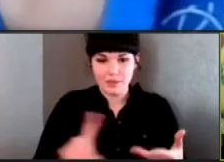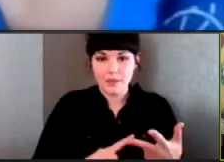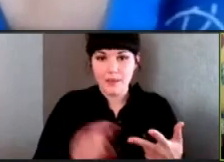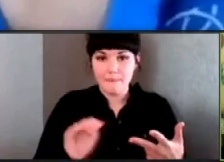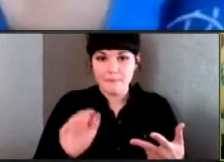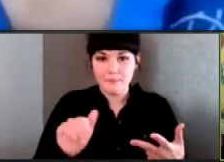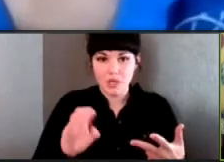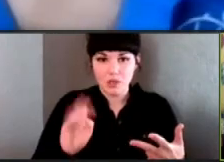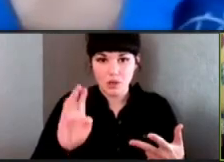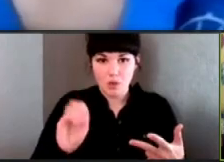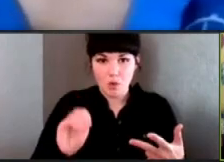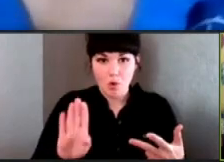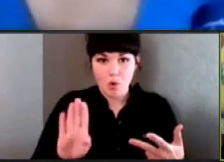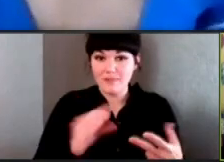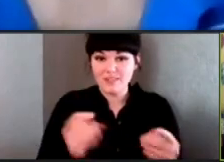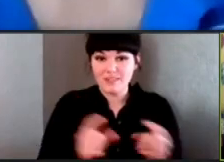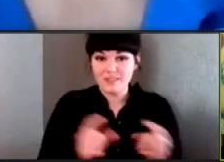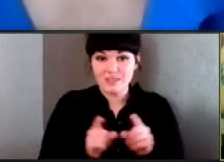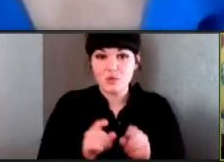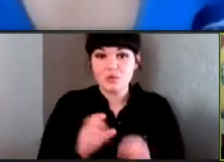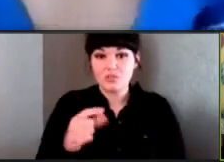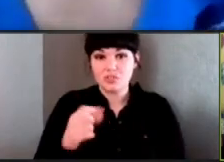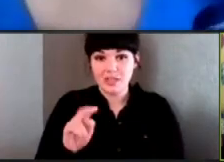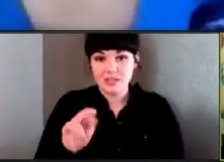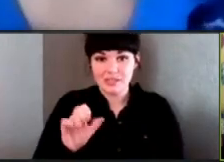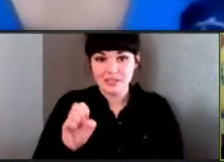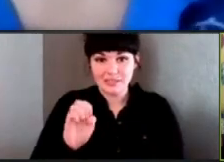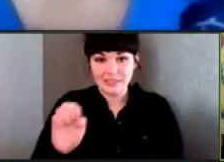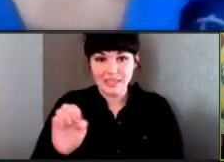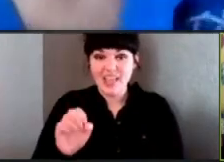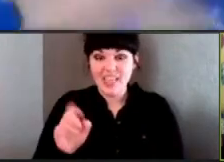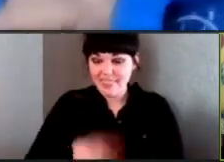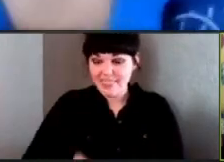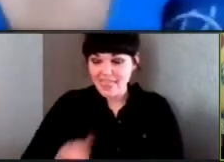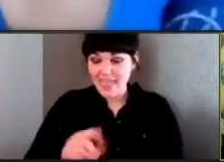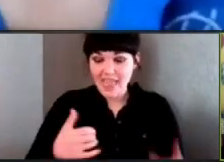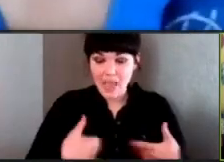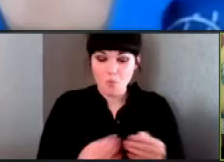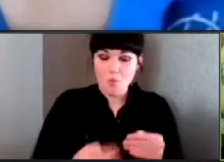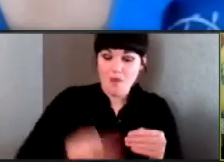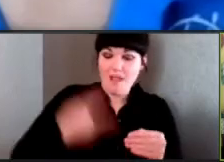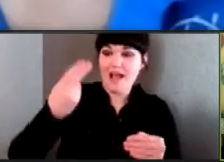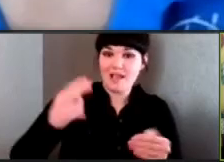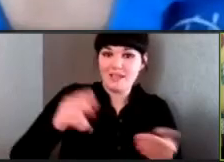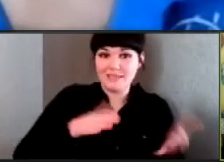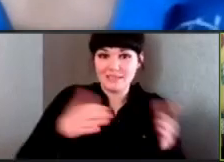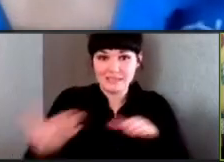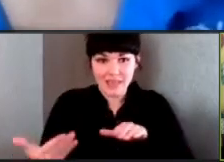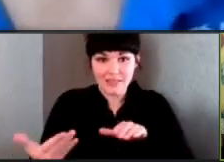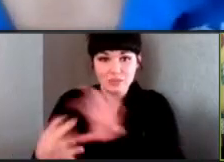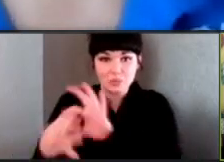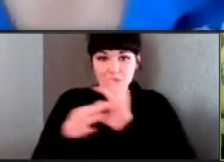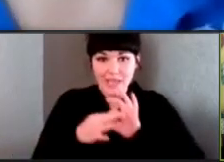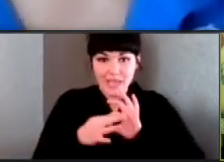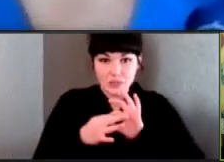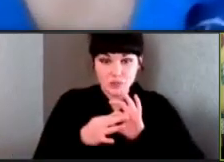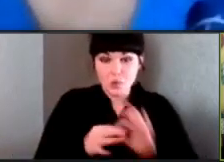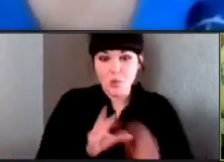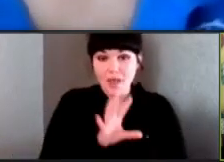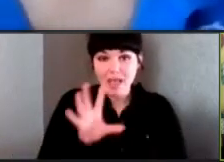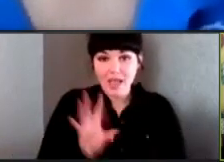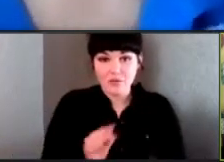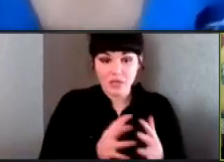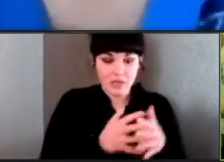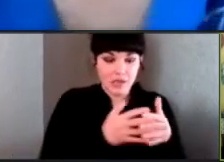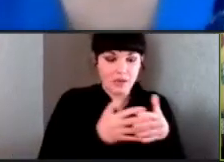we saw disproportionately high deaths, both contraction of COVID and deaths amongst African Americans, also First